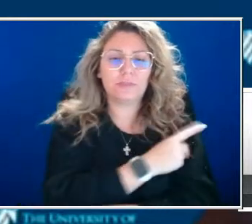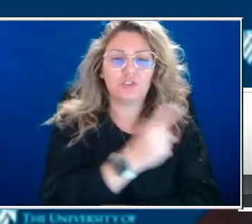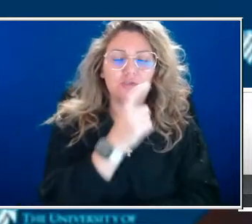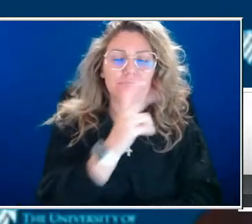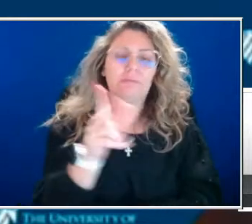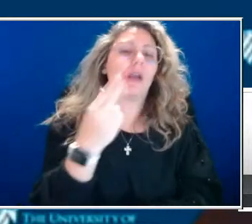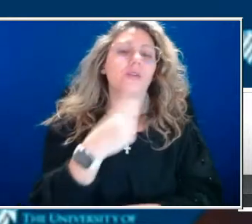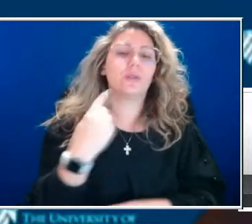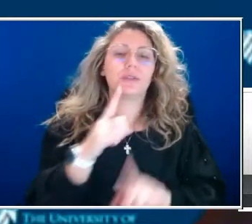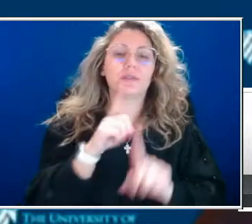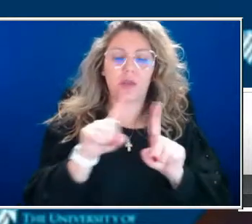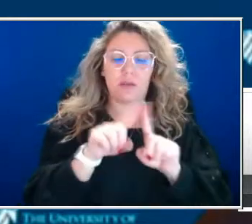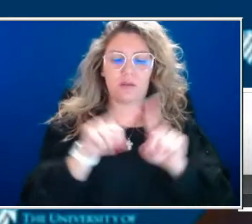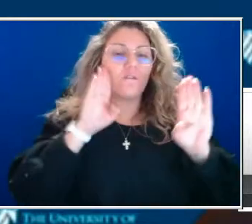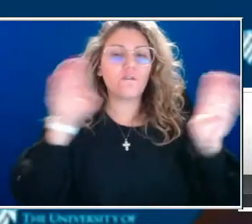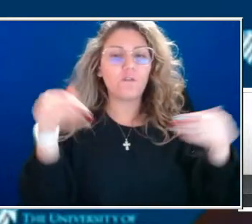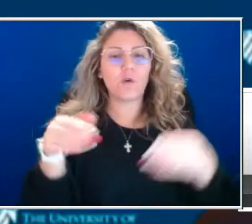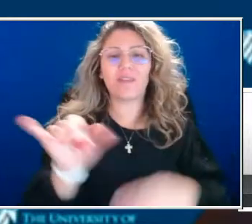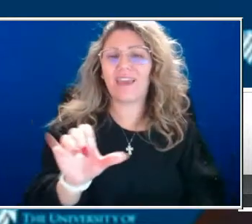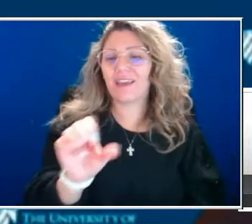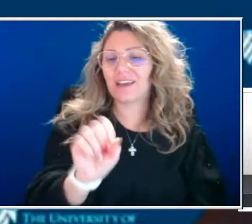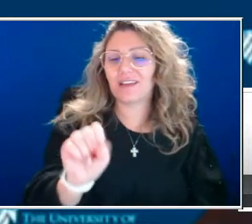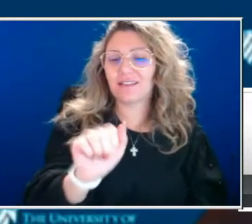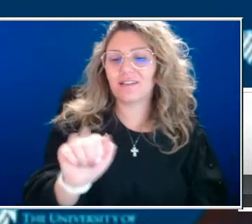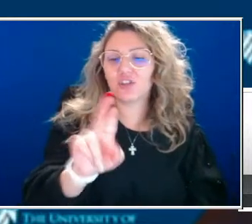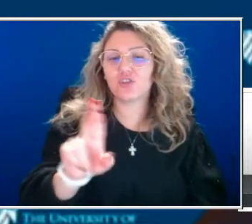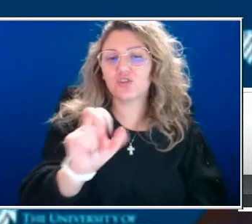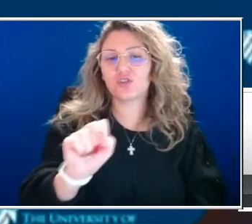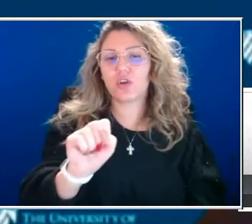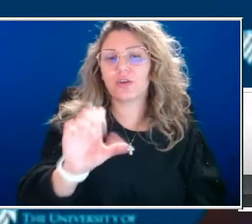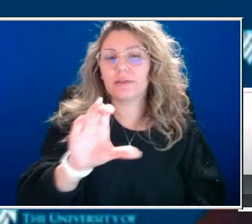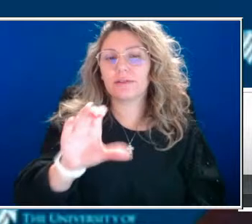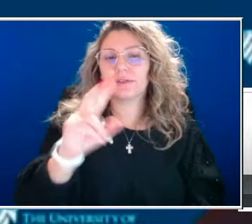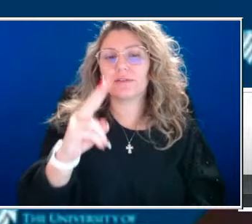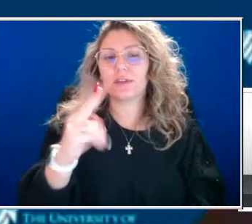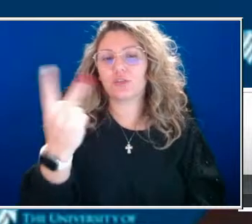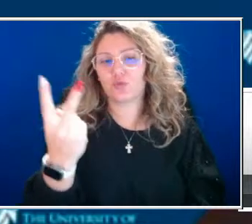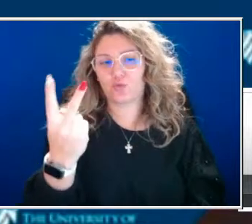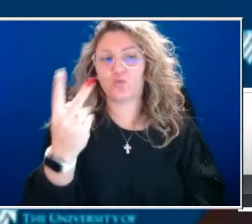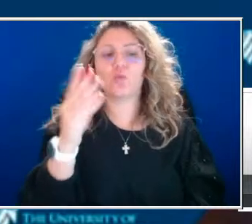on, just as with SARS-CoV-2, those patients that are at highest risk